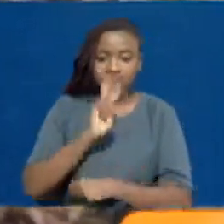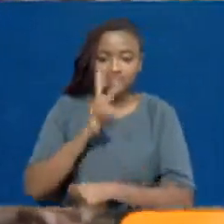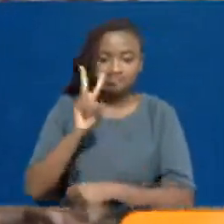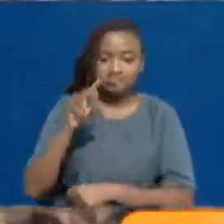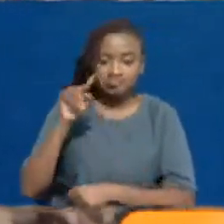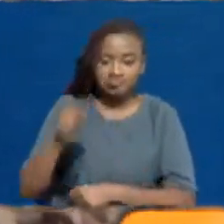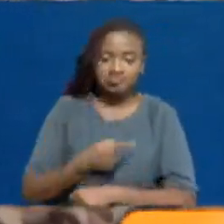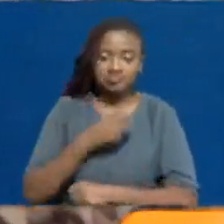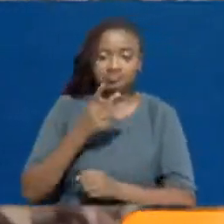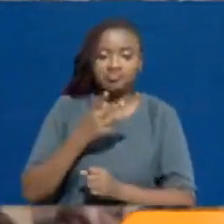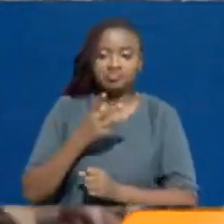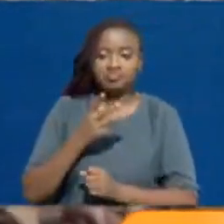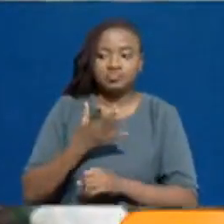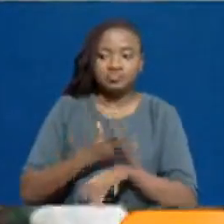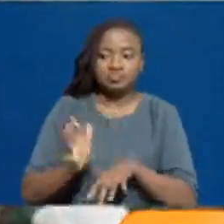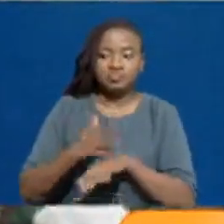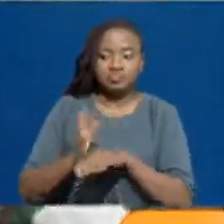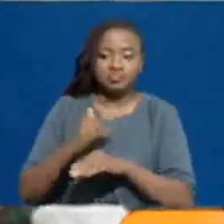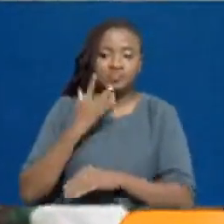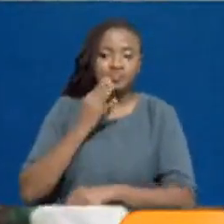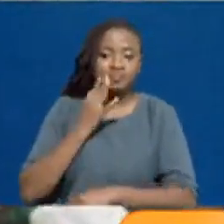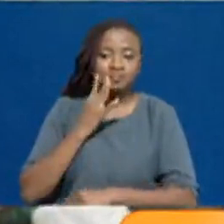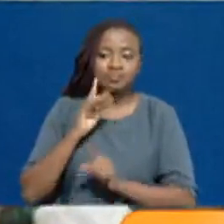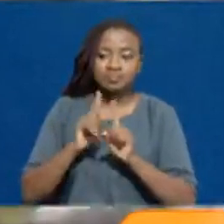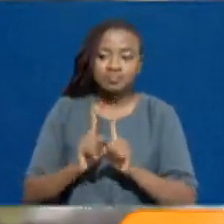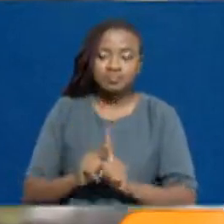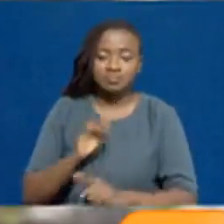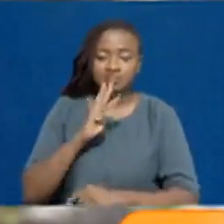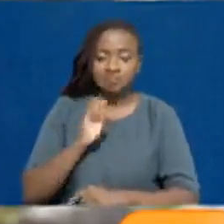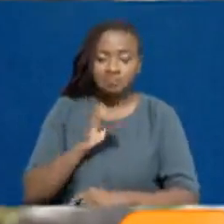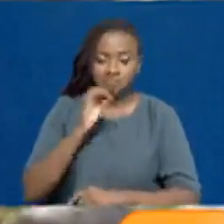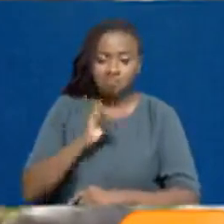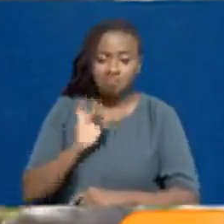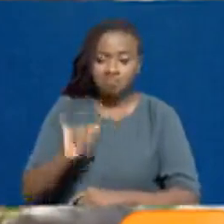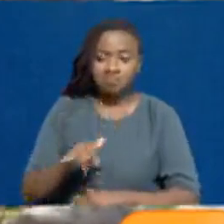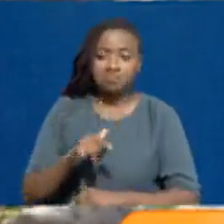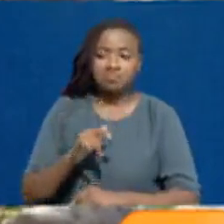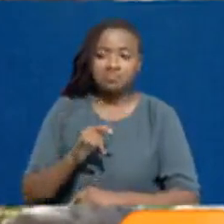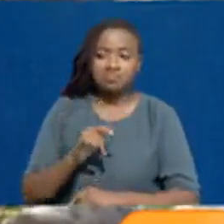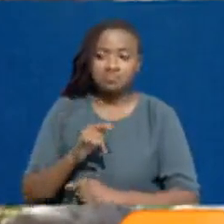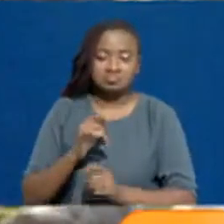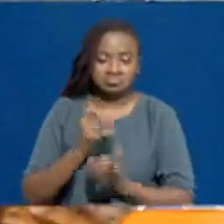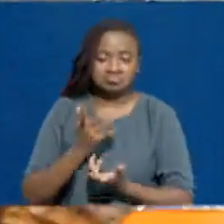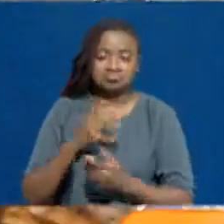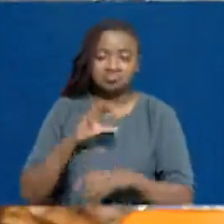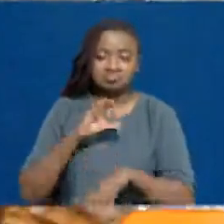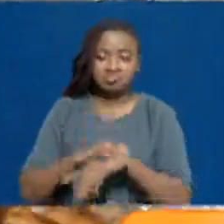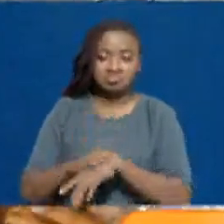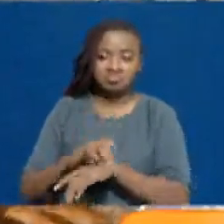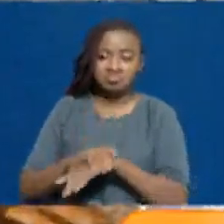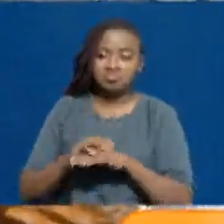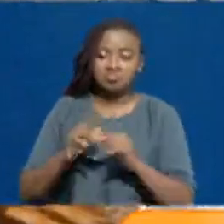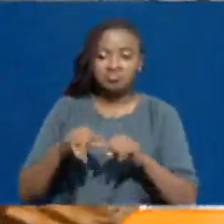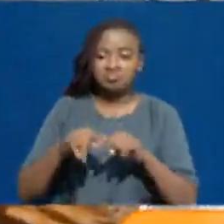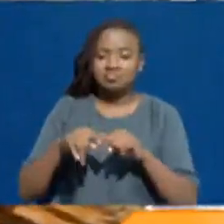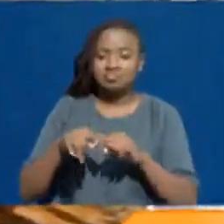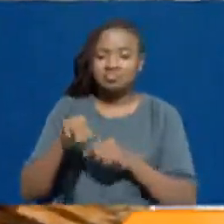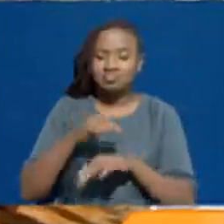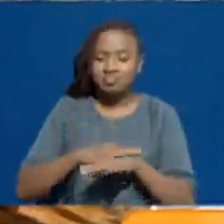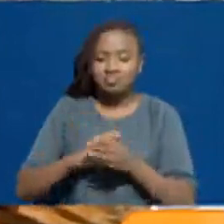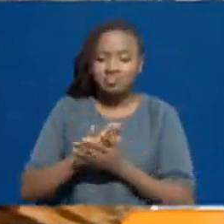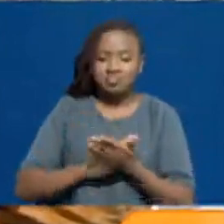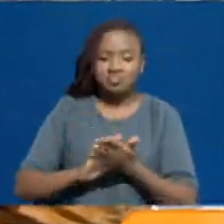day, with 40% of that in urban centers. Manufacturers pay an amount determined by how many tons of plastics